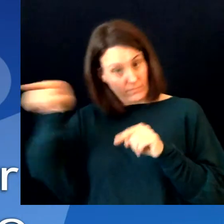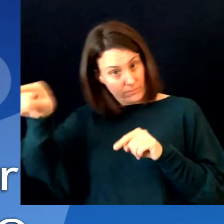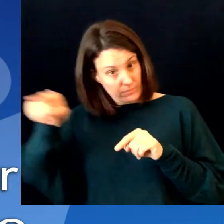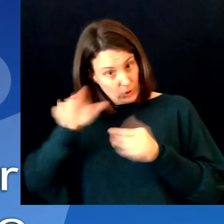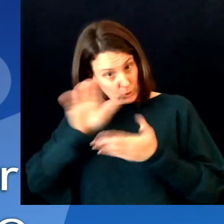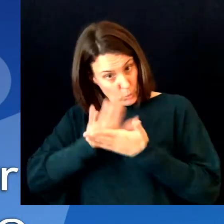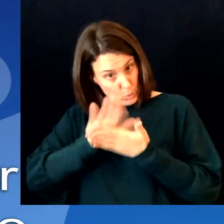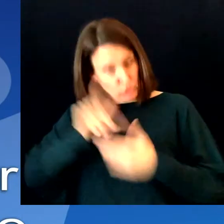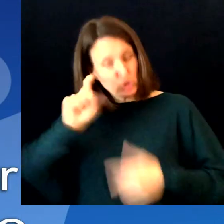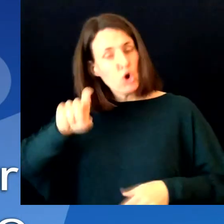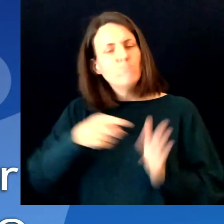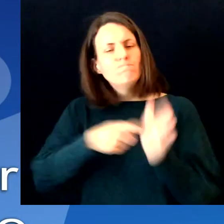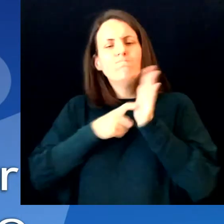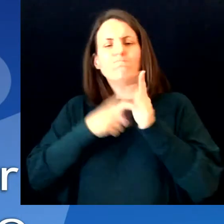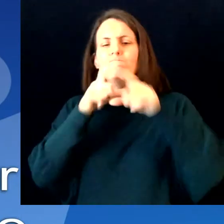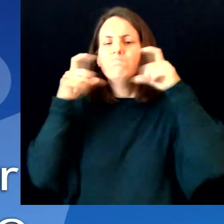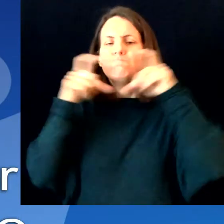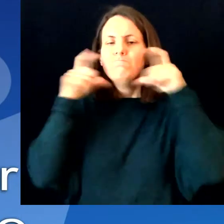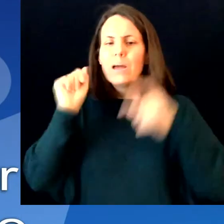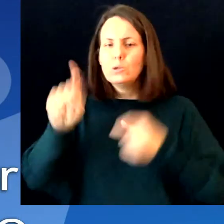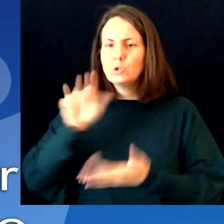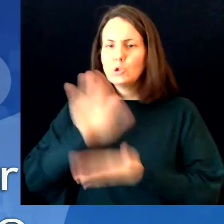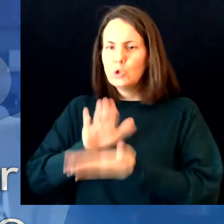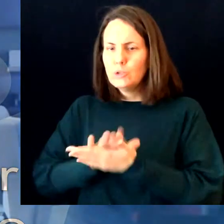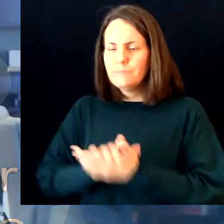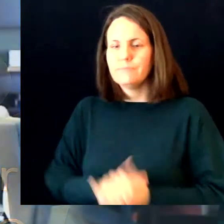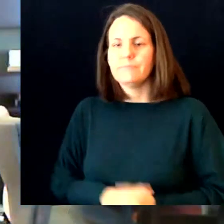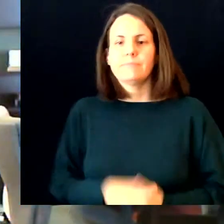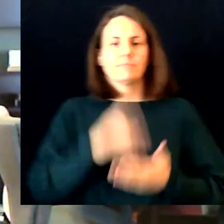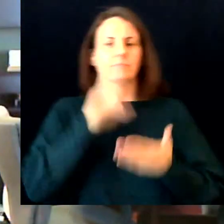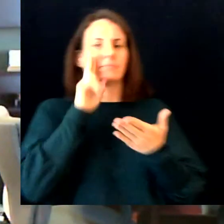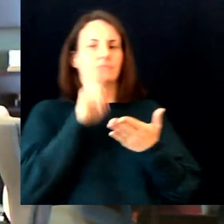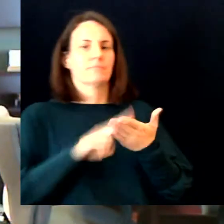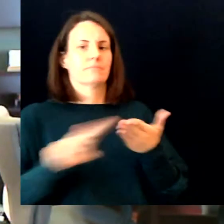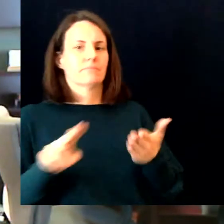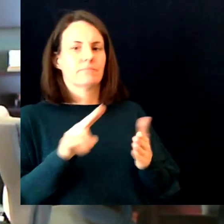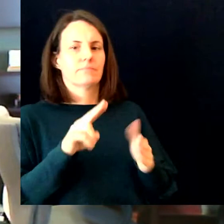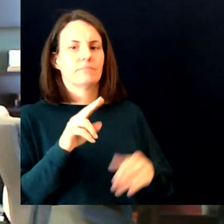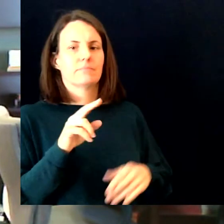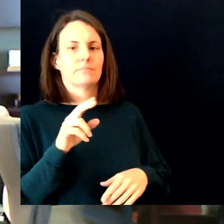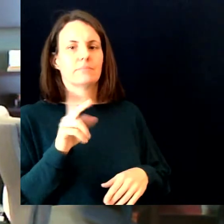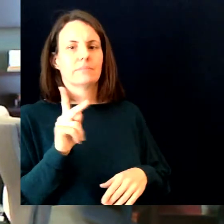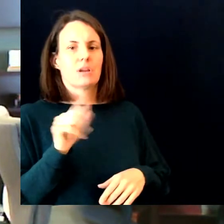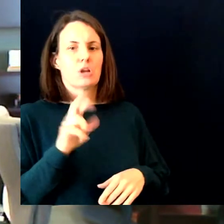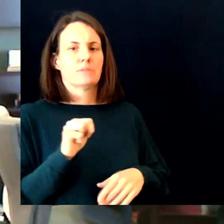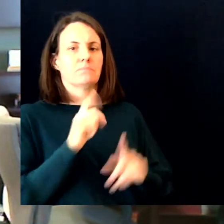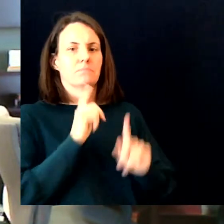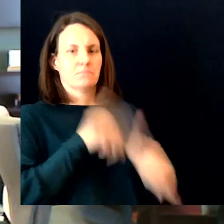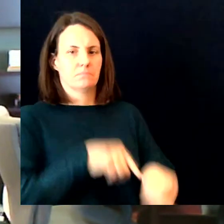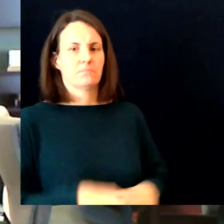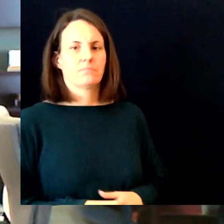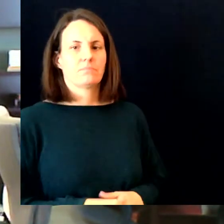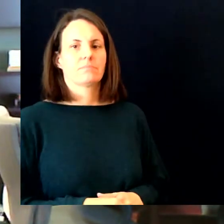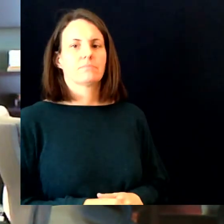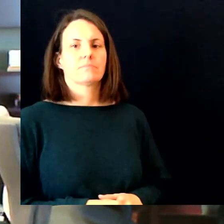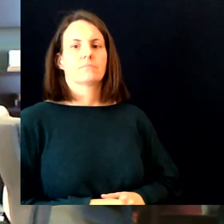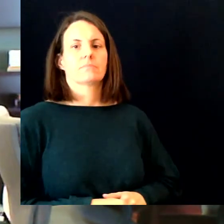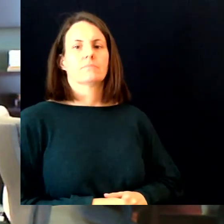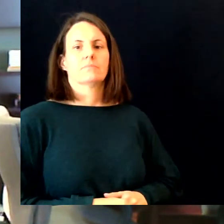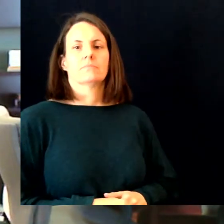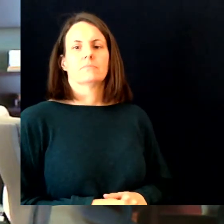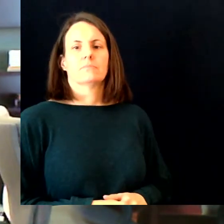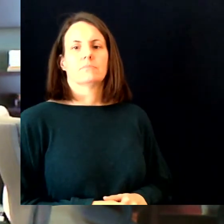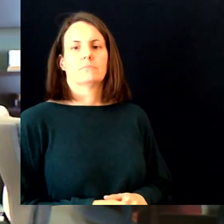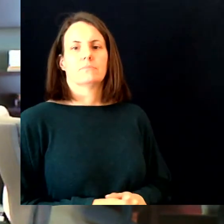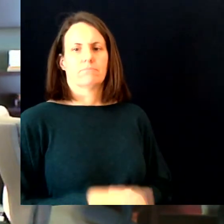the year, actually late last year, we did promote obviously safe practices in light of the